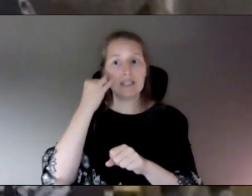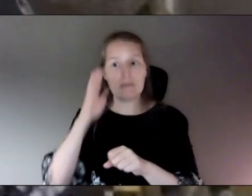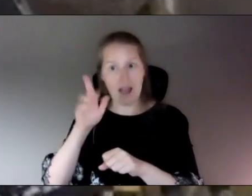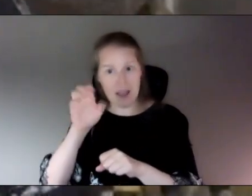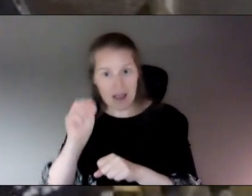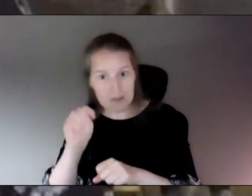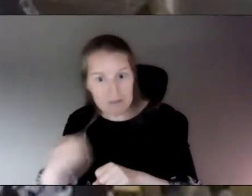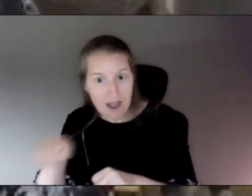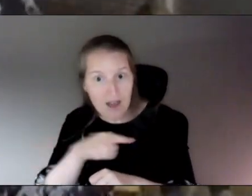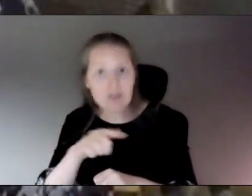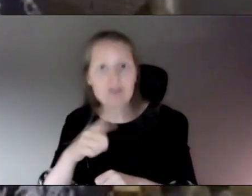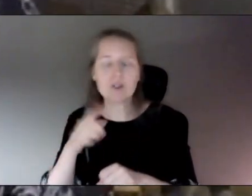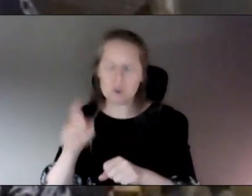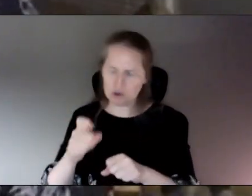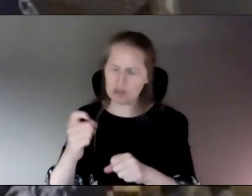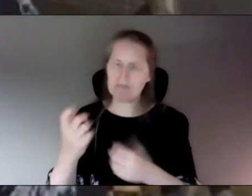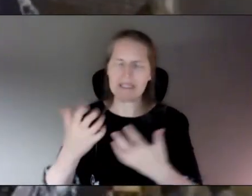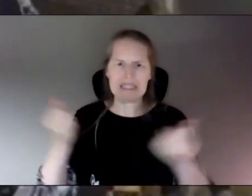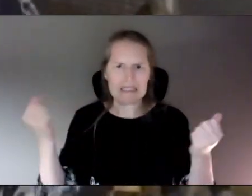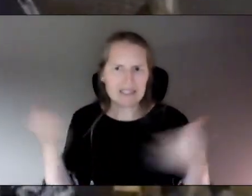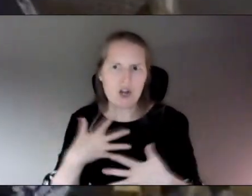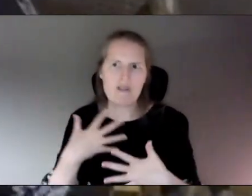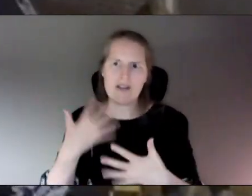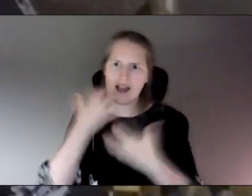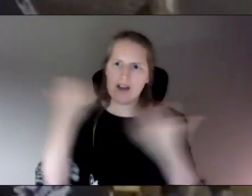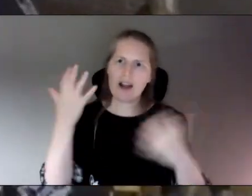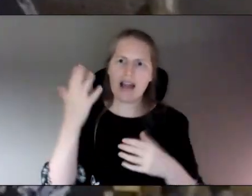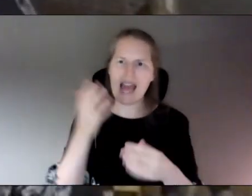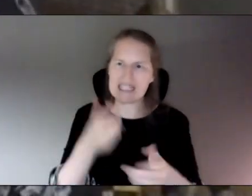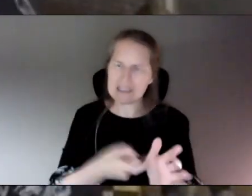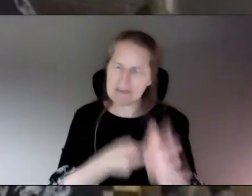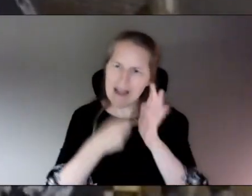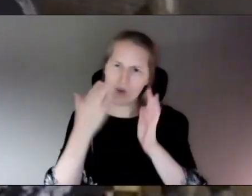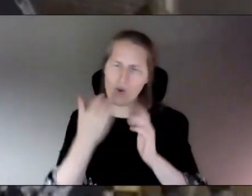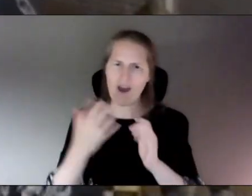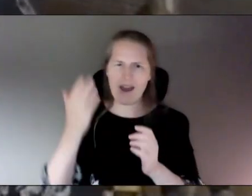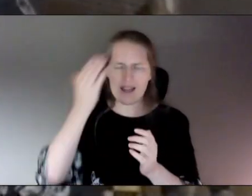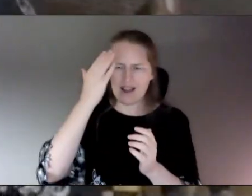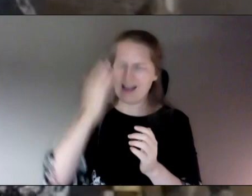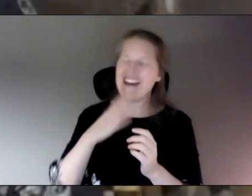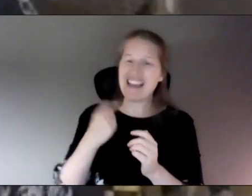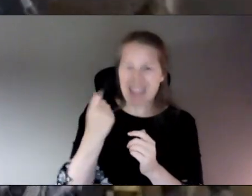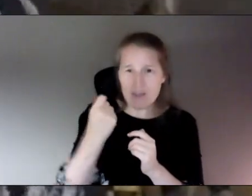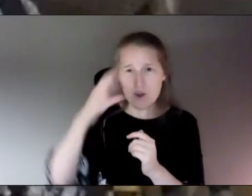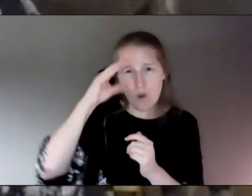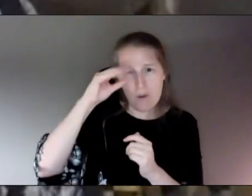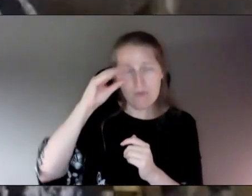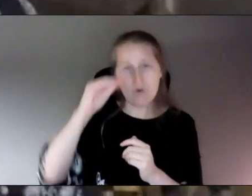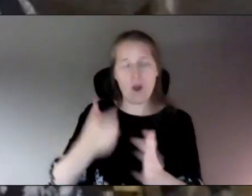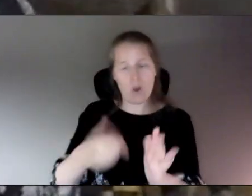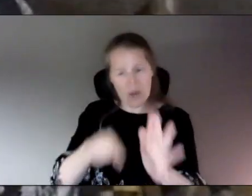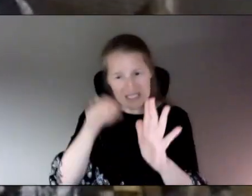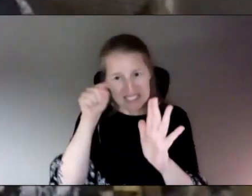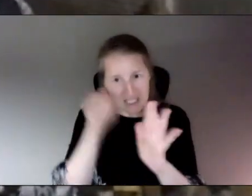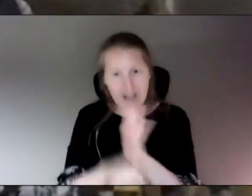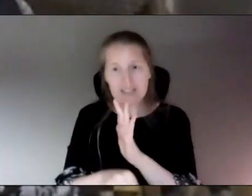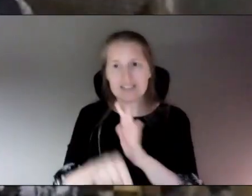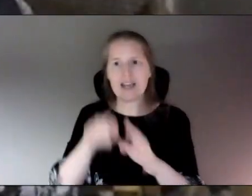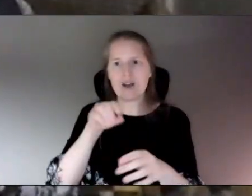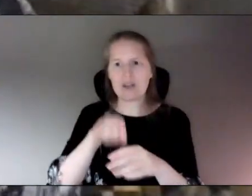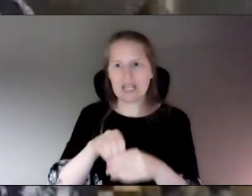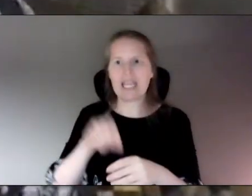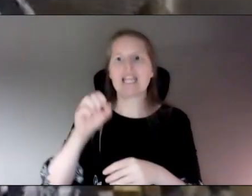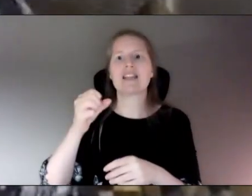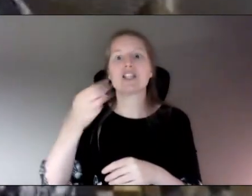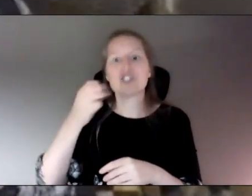and demanding to know why Devon McNeil, an 11-year-old child, was gunned down in the literal shadows of the Frederick Douglass